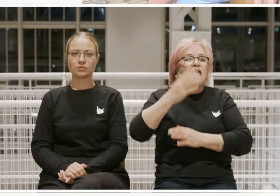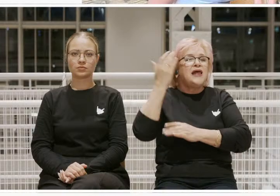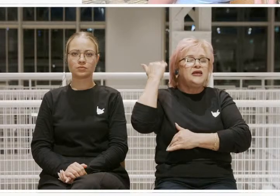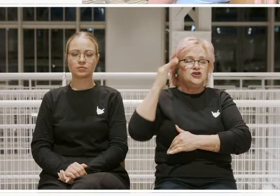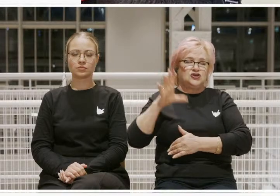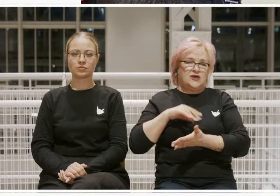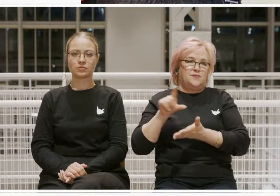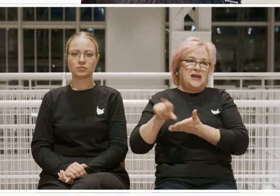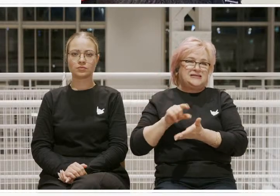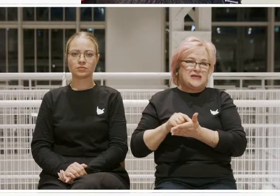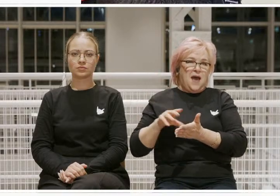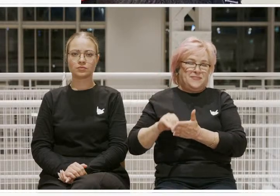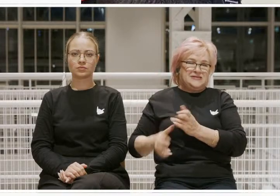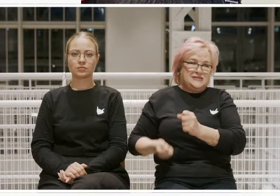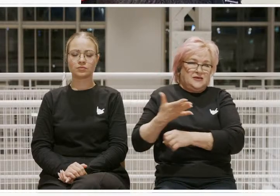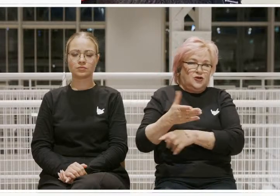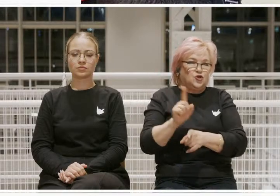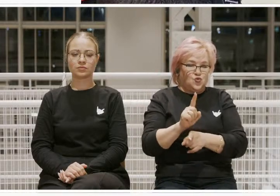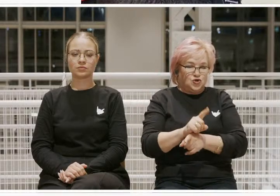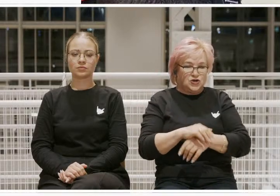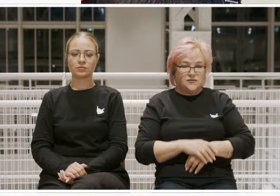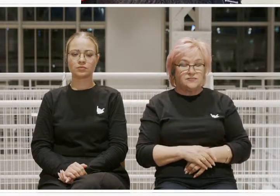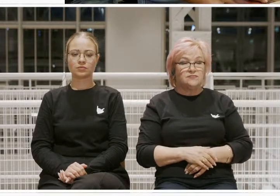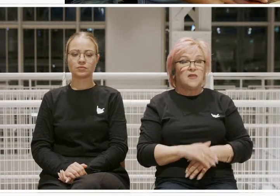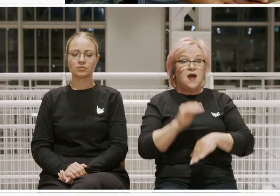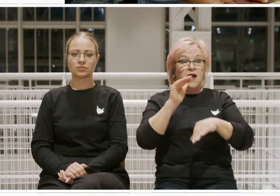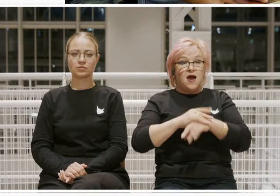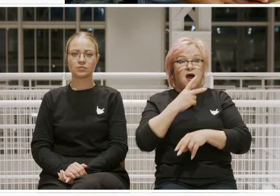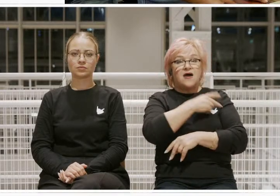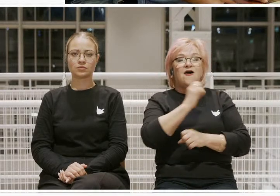some pictures from their space in Barınhan.